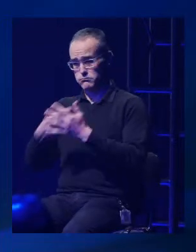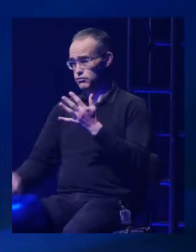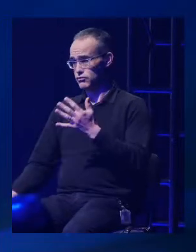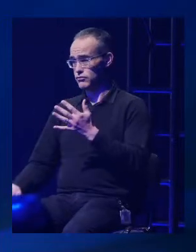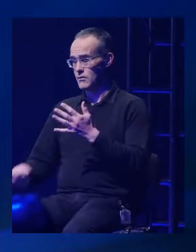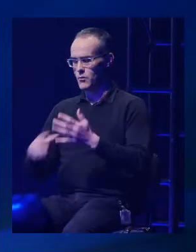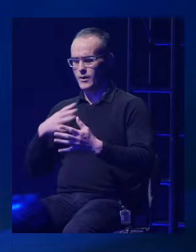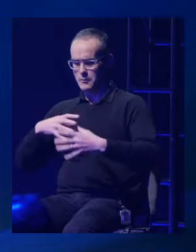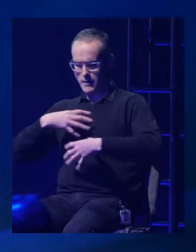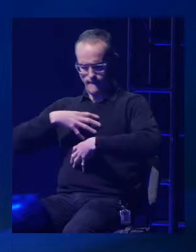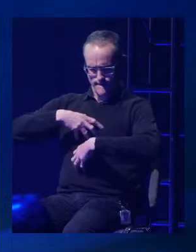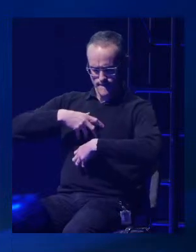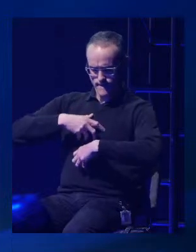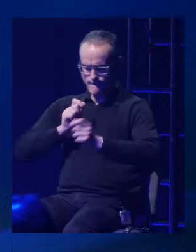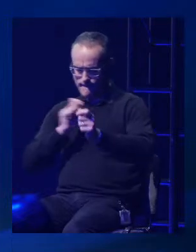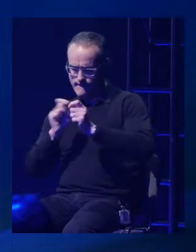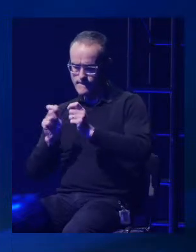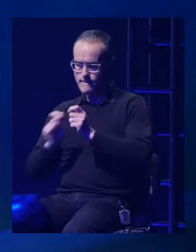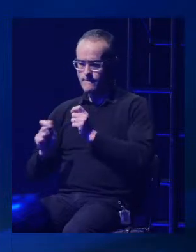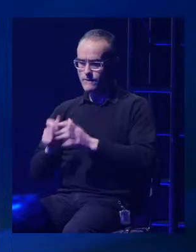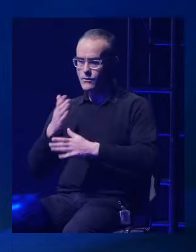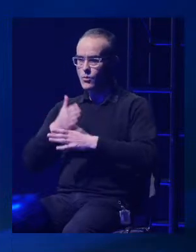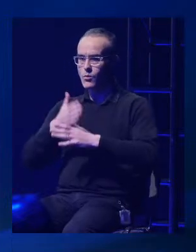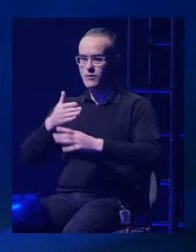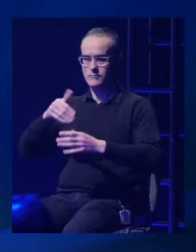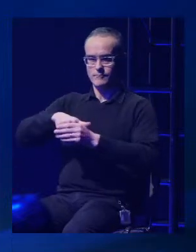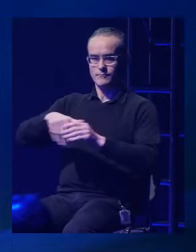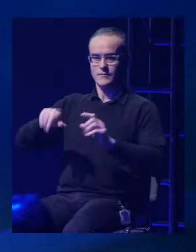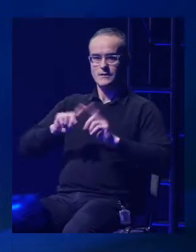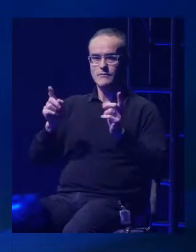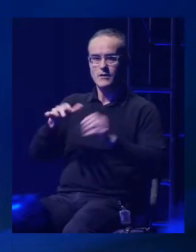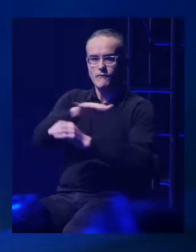be agile enough to work within those environments.